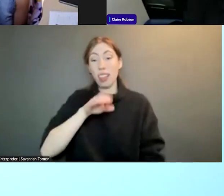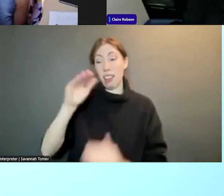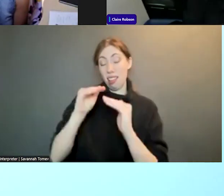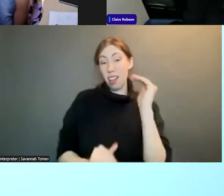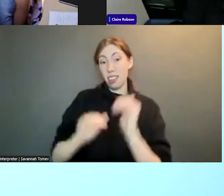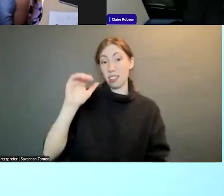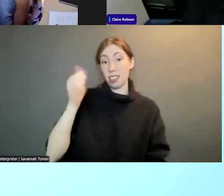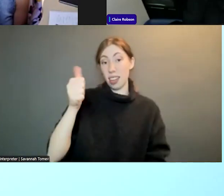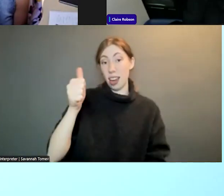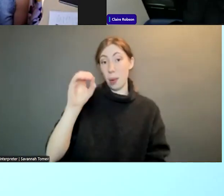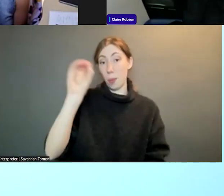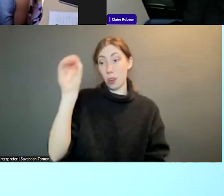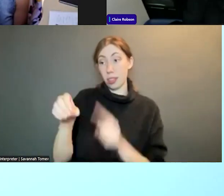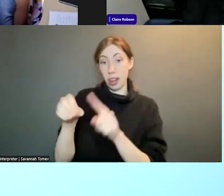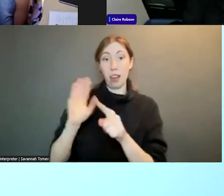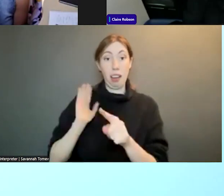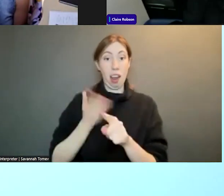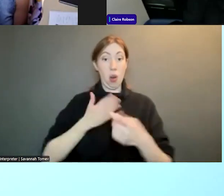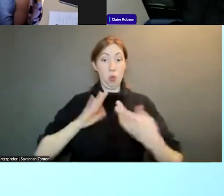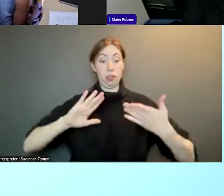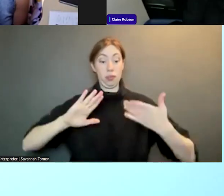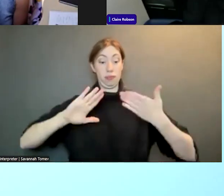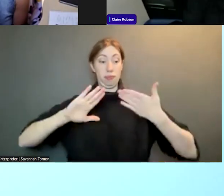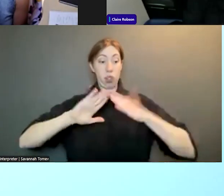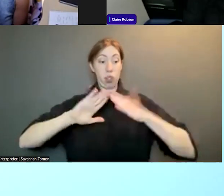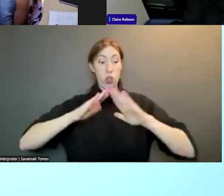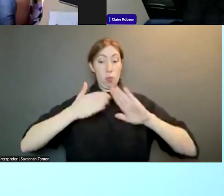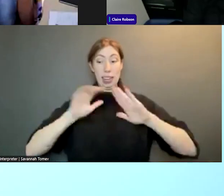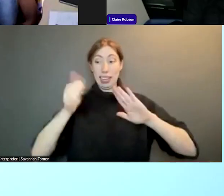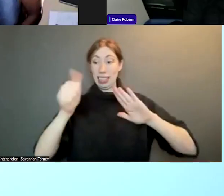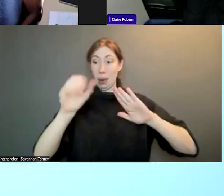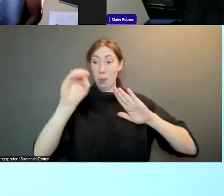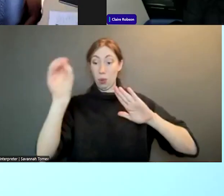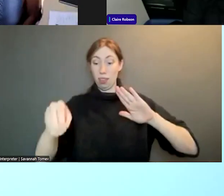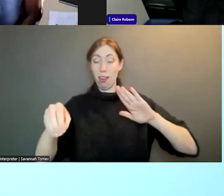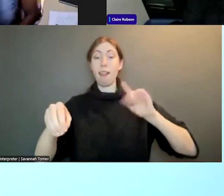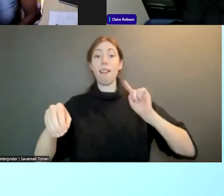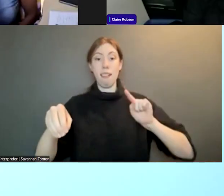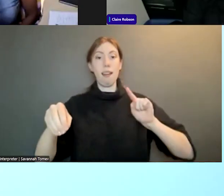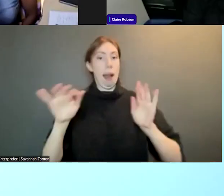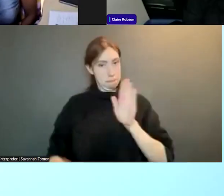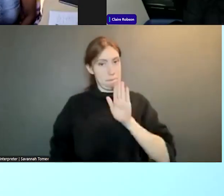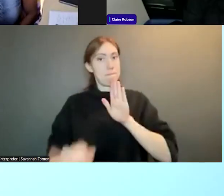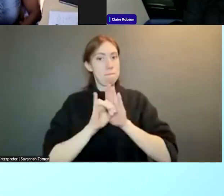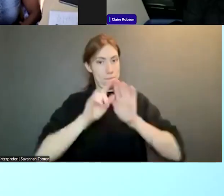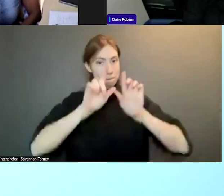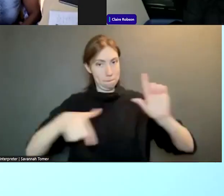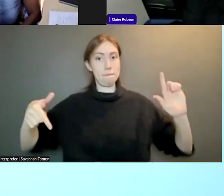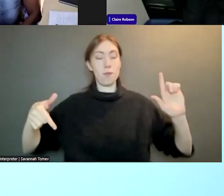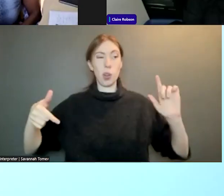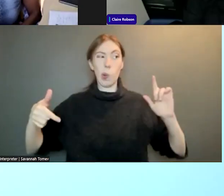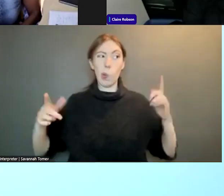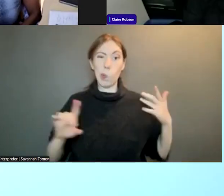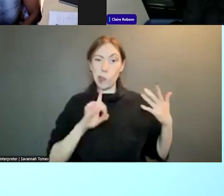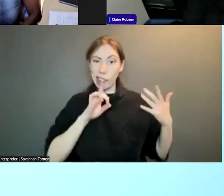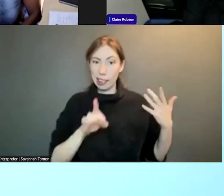as part of the LGBT community, most likely in the facility or in any group